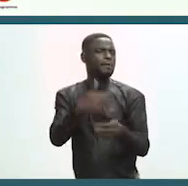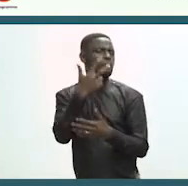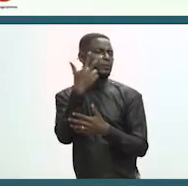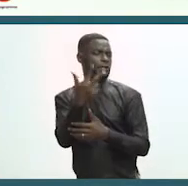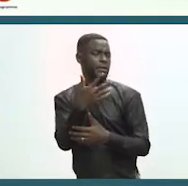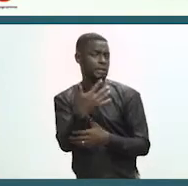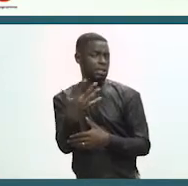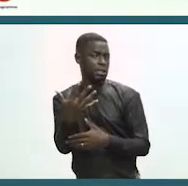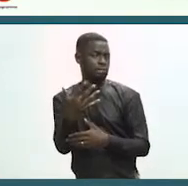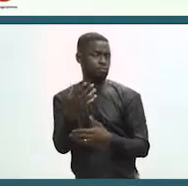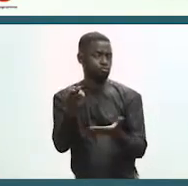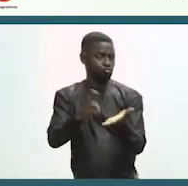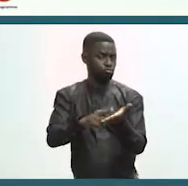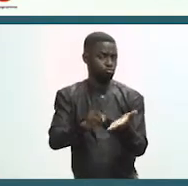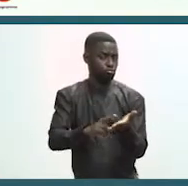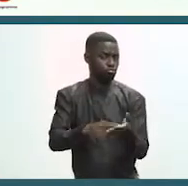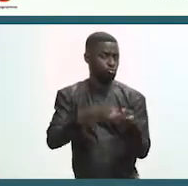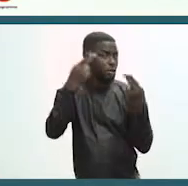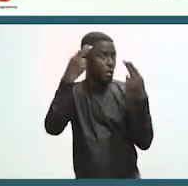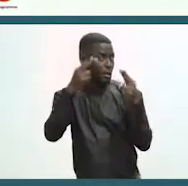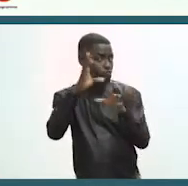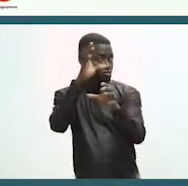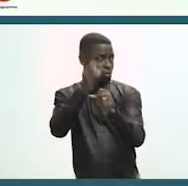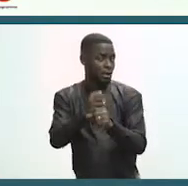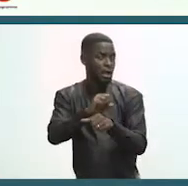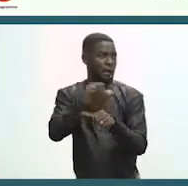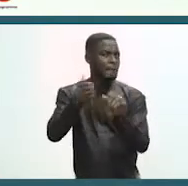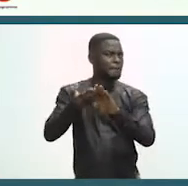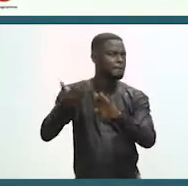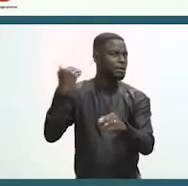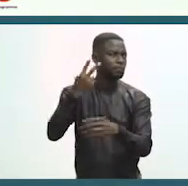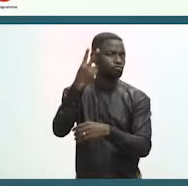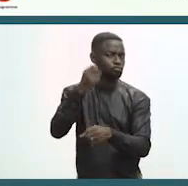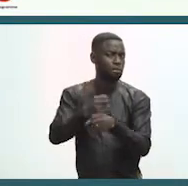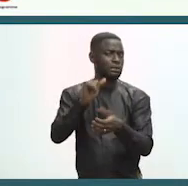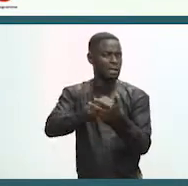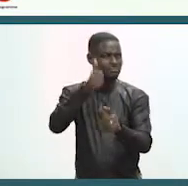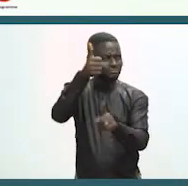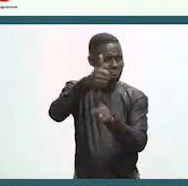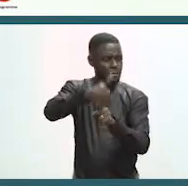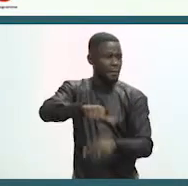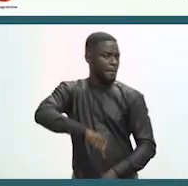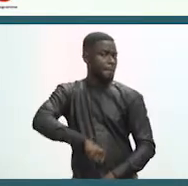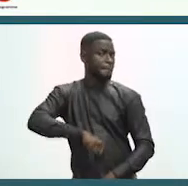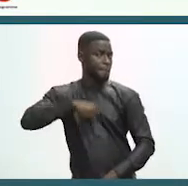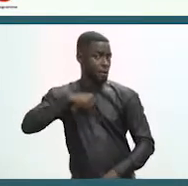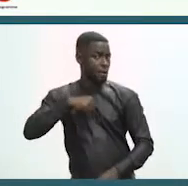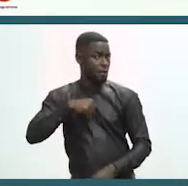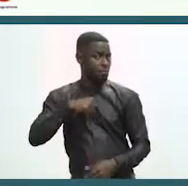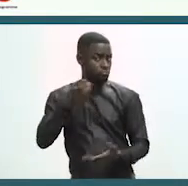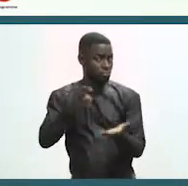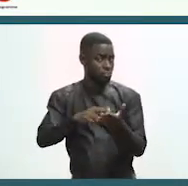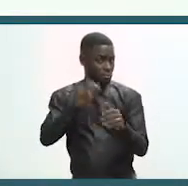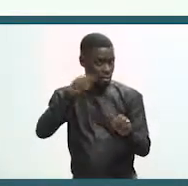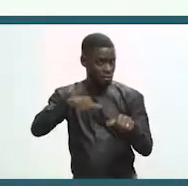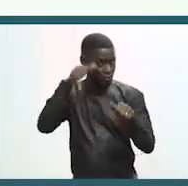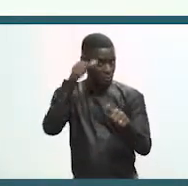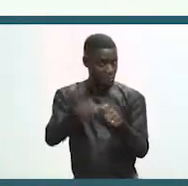over the past 2 years that you were really proud of yourself for?